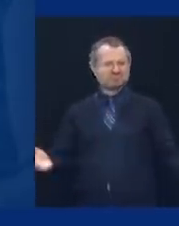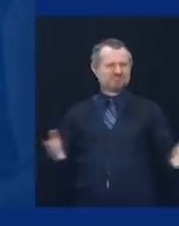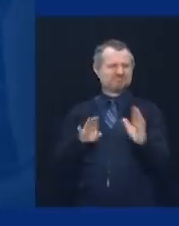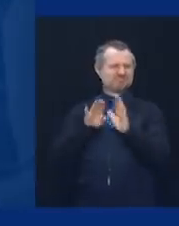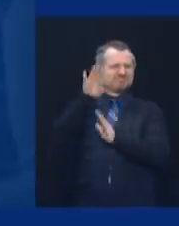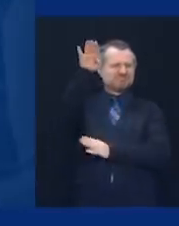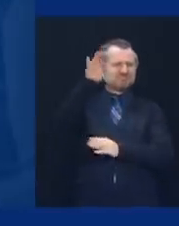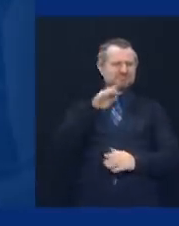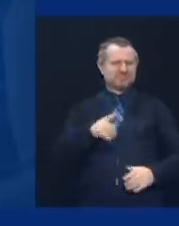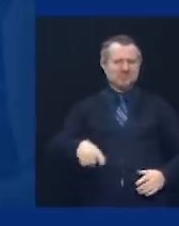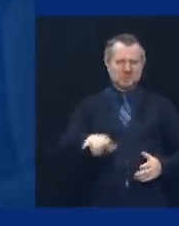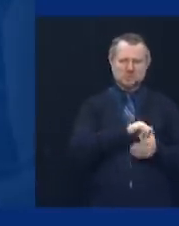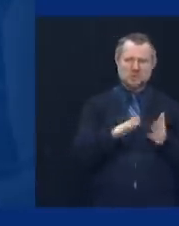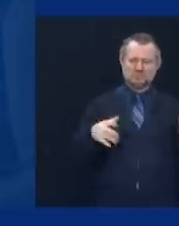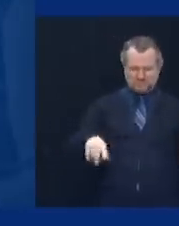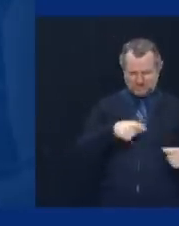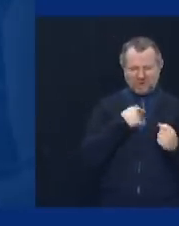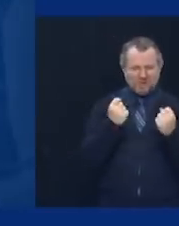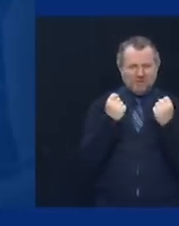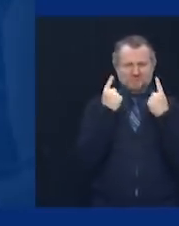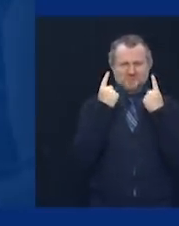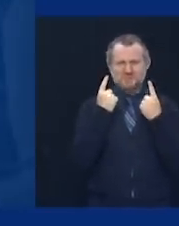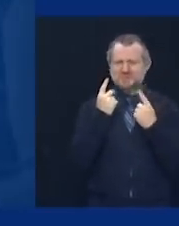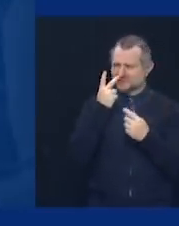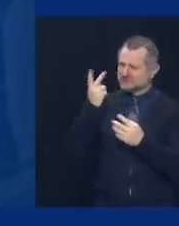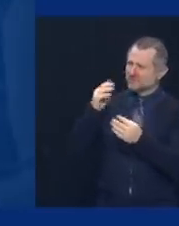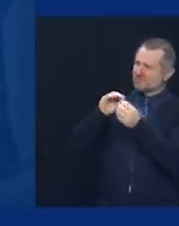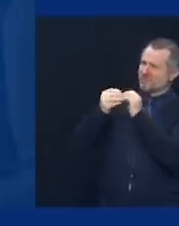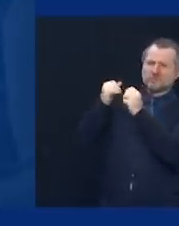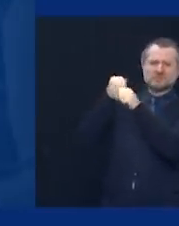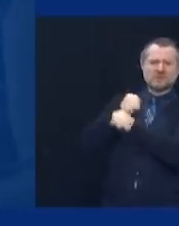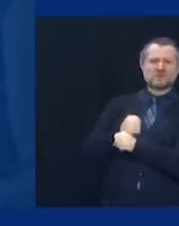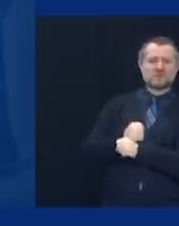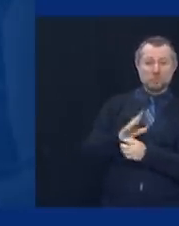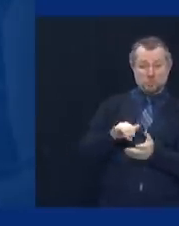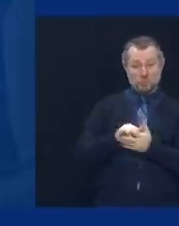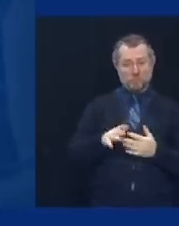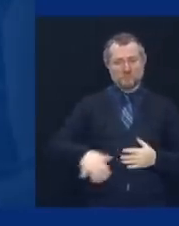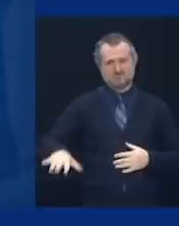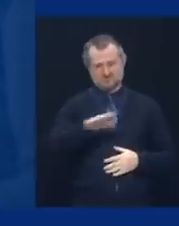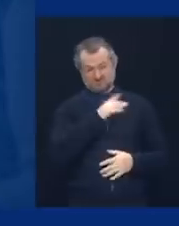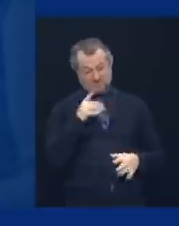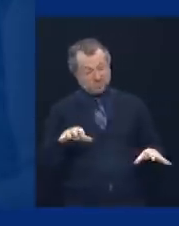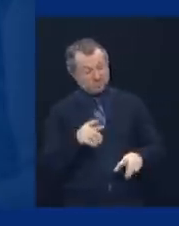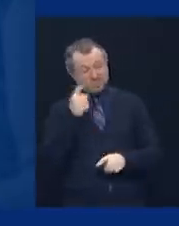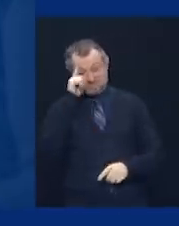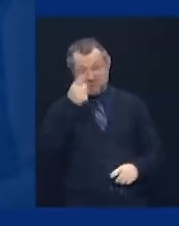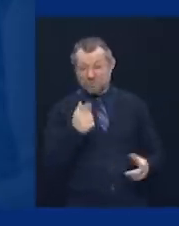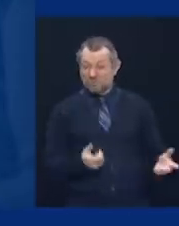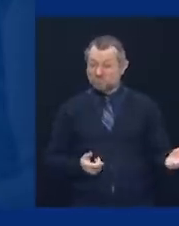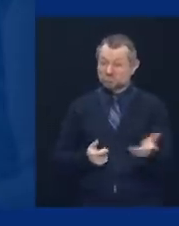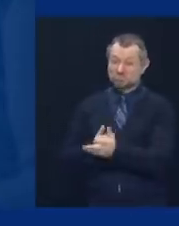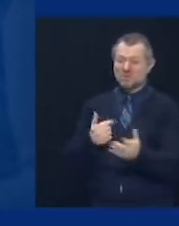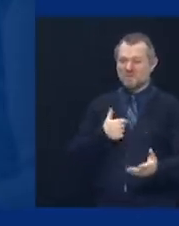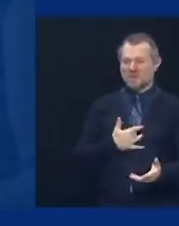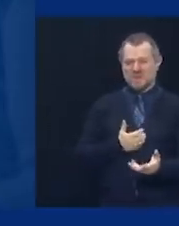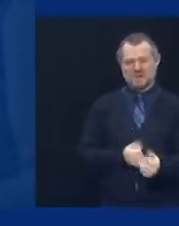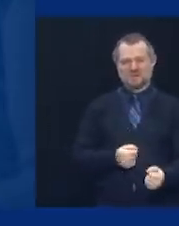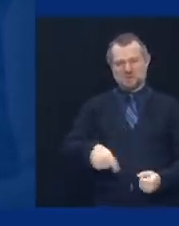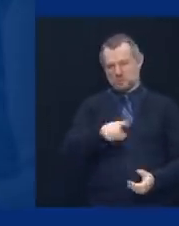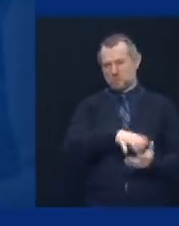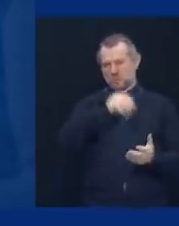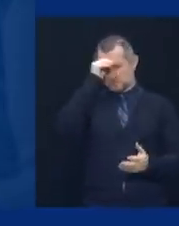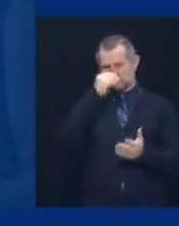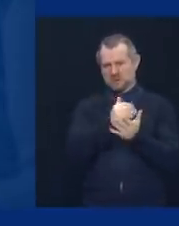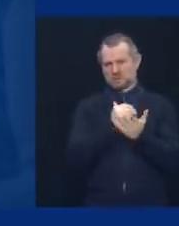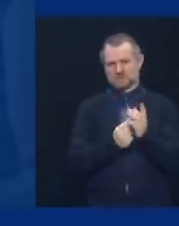the numbers. New Yorkers are smart. I think they're going to learn from Thanksgiving. And I think you'll see